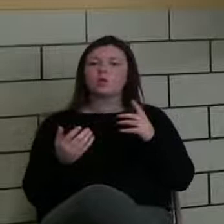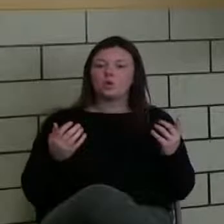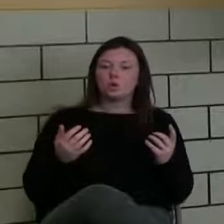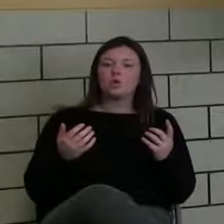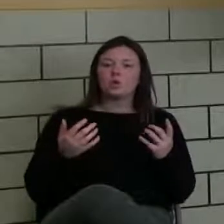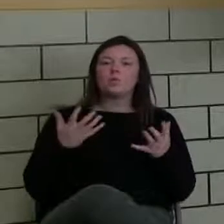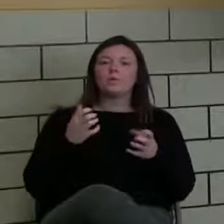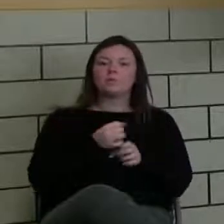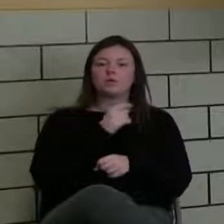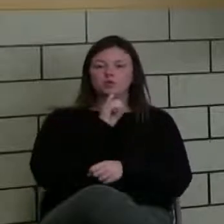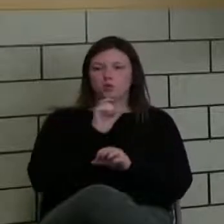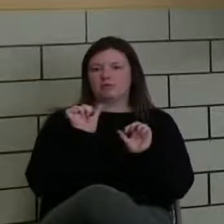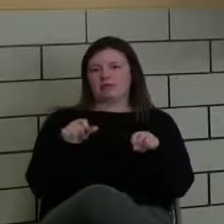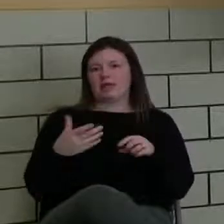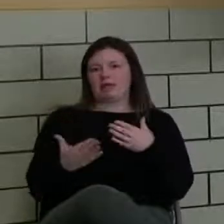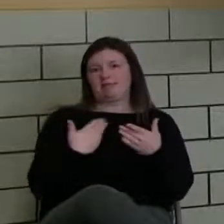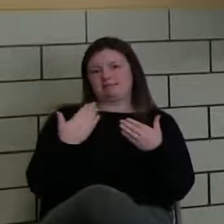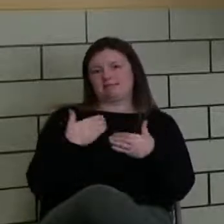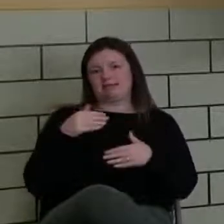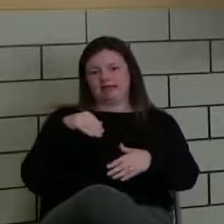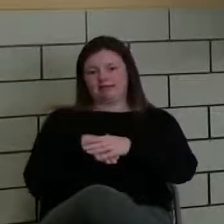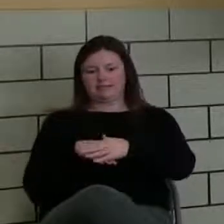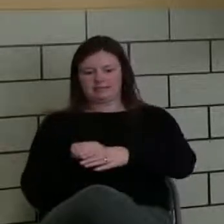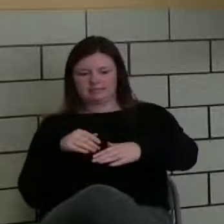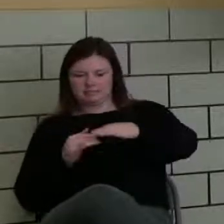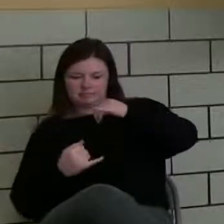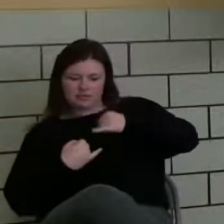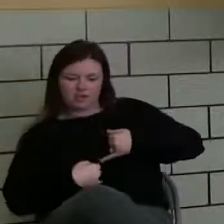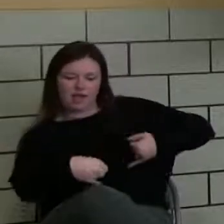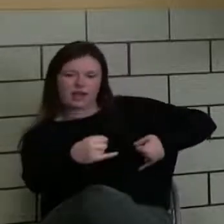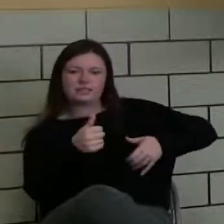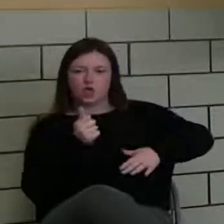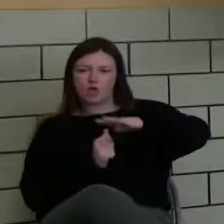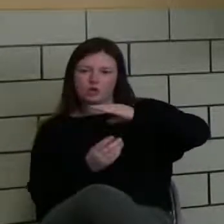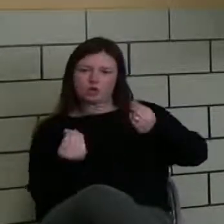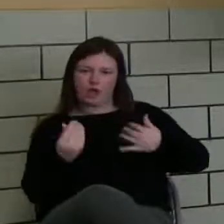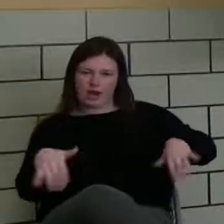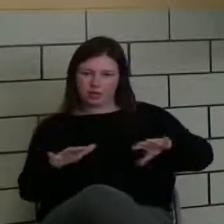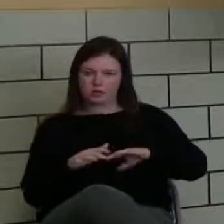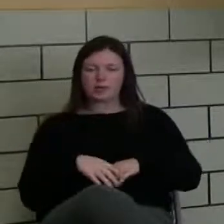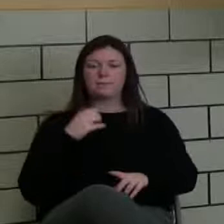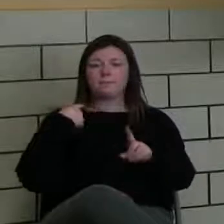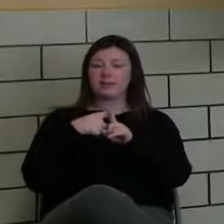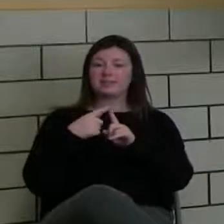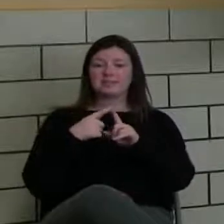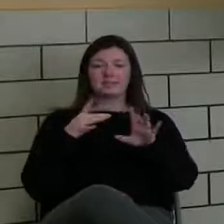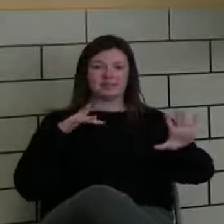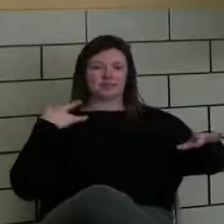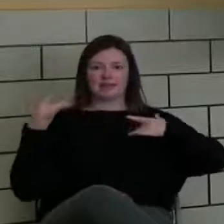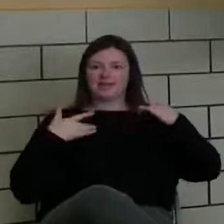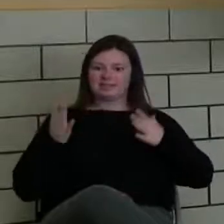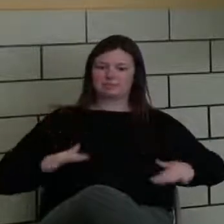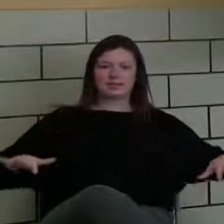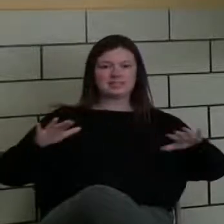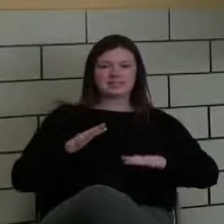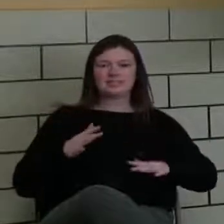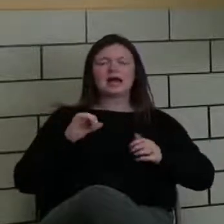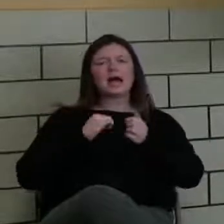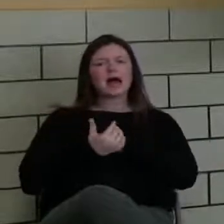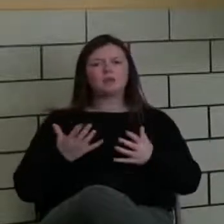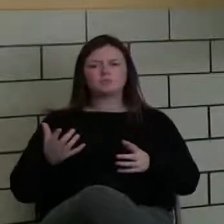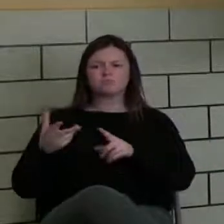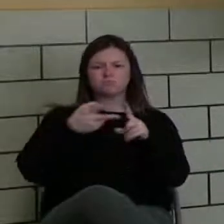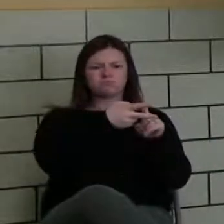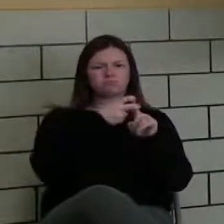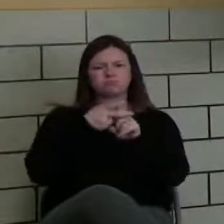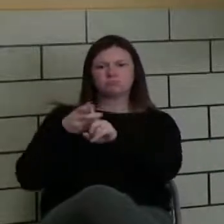that pretty easily. And of course, we're talking about vibrant spaces. How do we get people downtown, get them using this space? So how do we